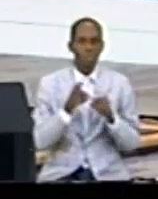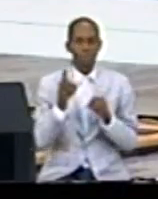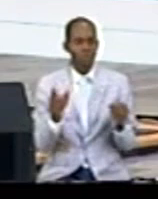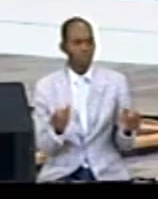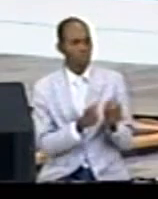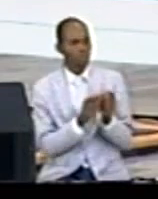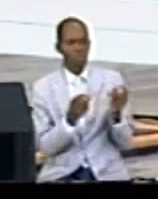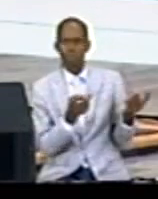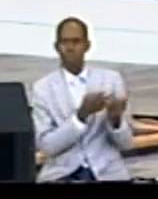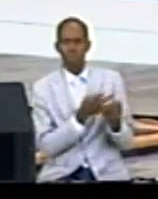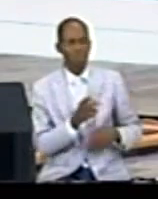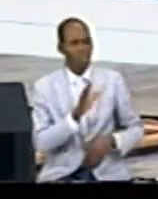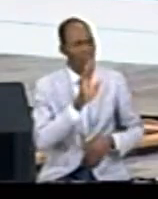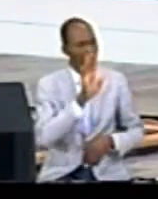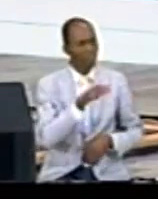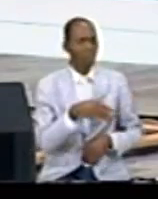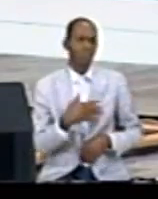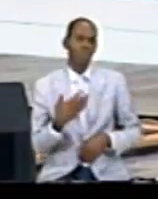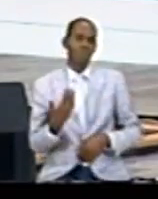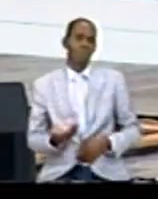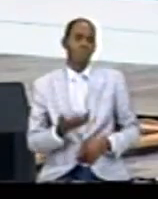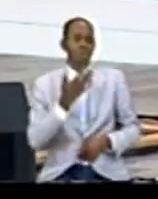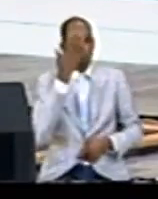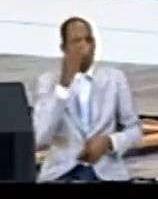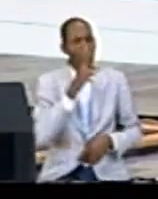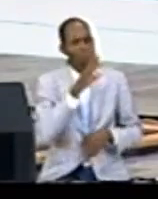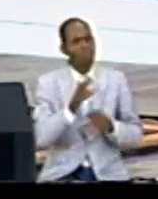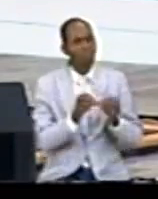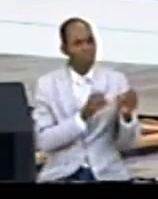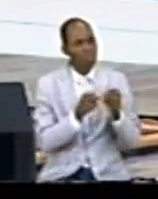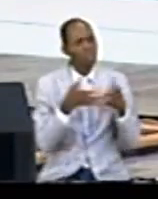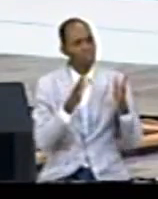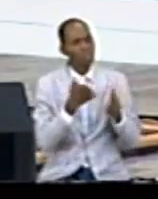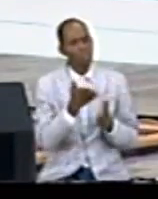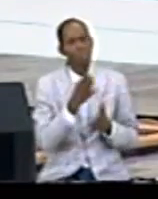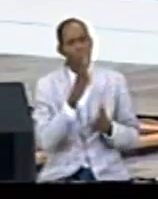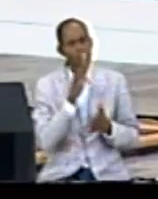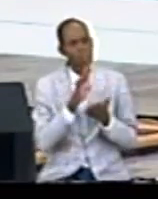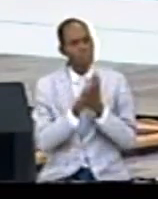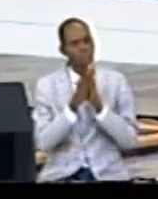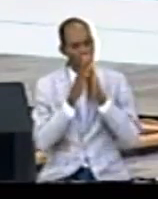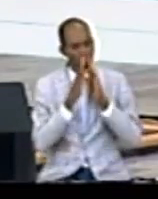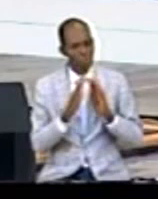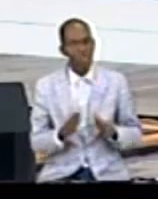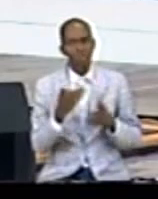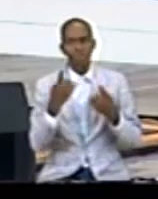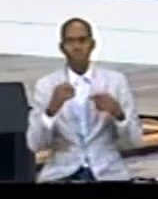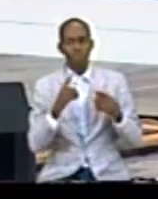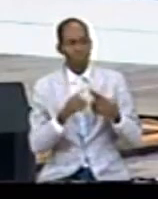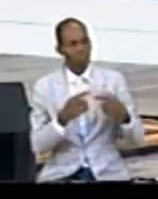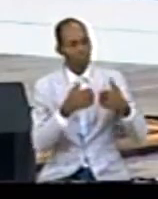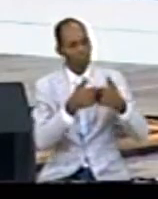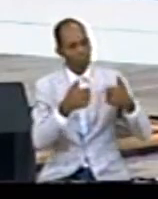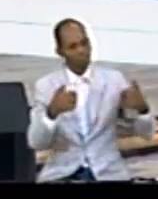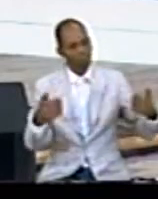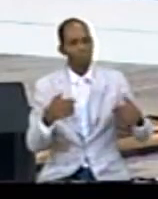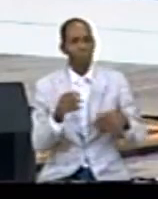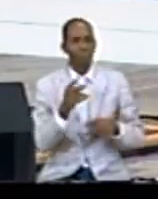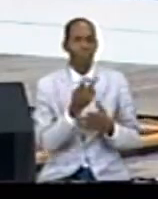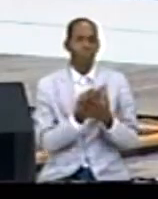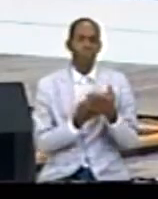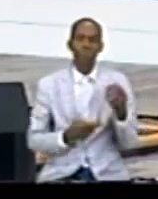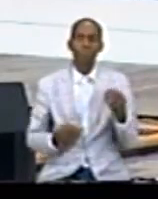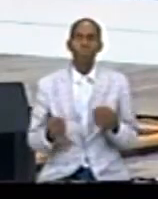and say, let there be peace now. Why are you fighting? What's the problem? And you try to separate them. And then you